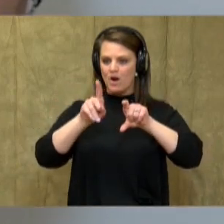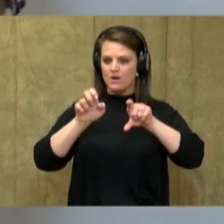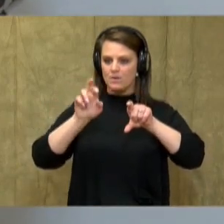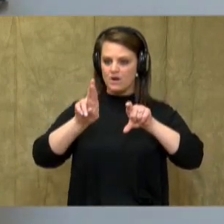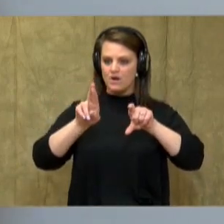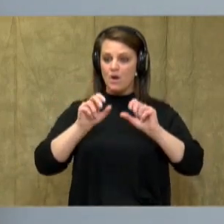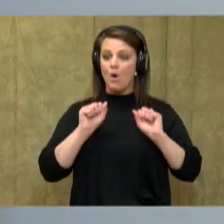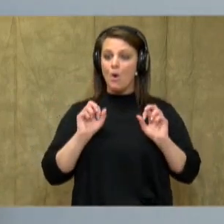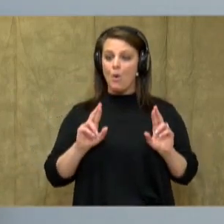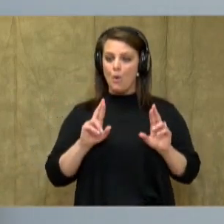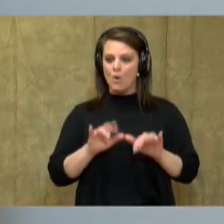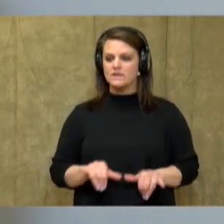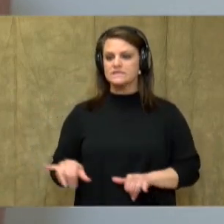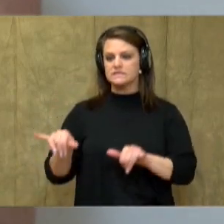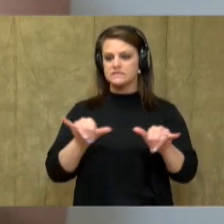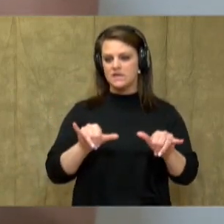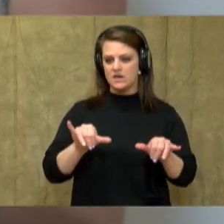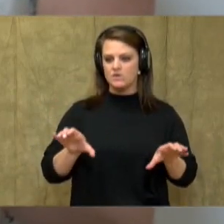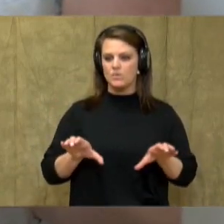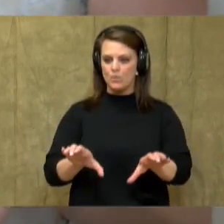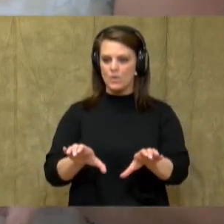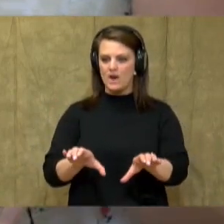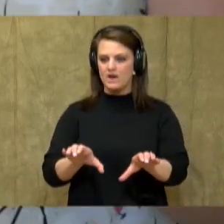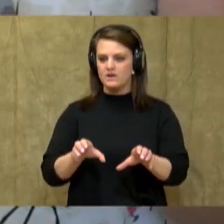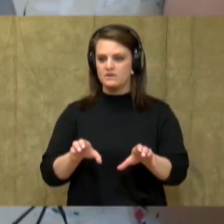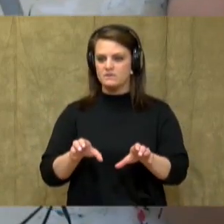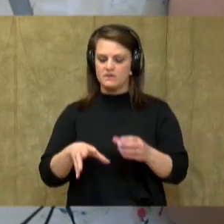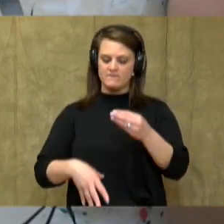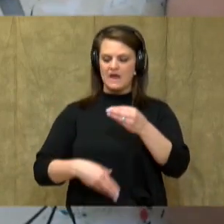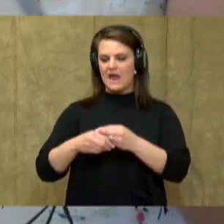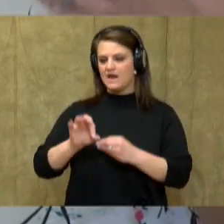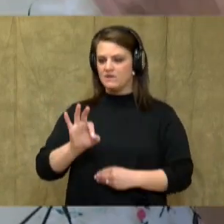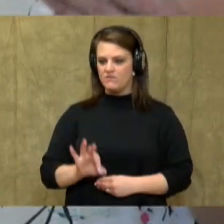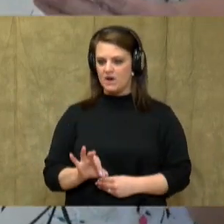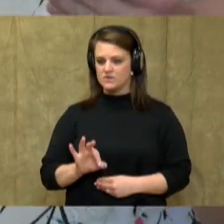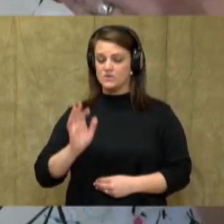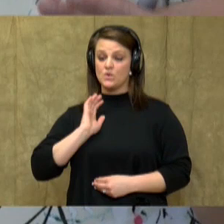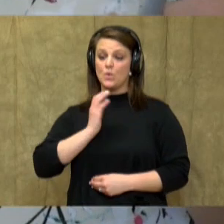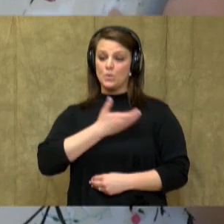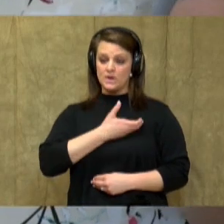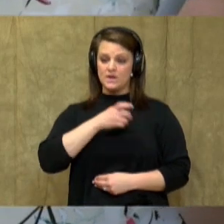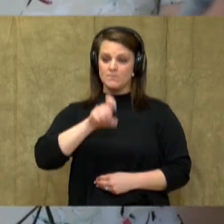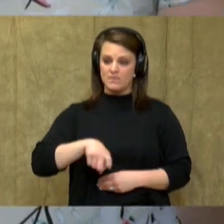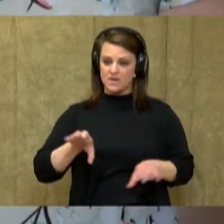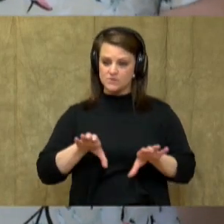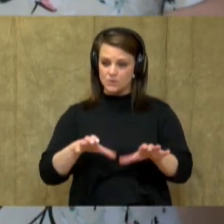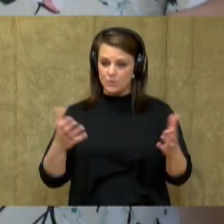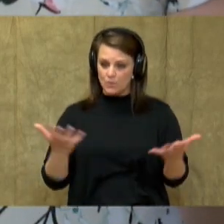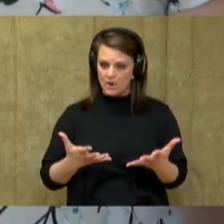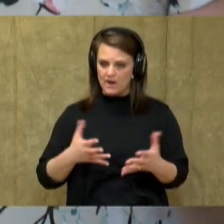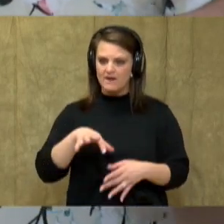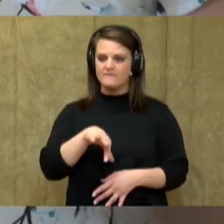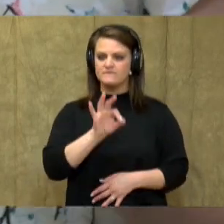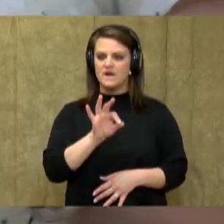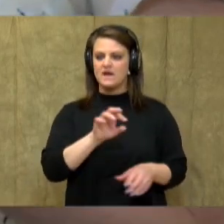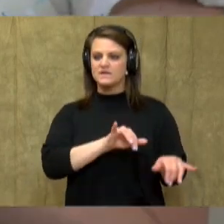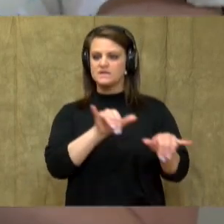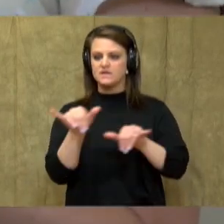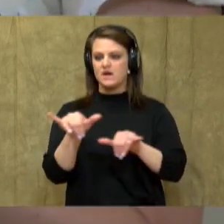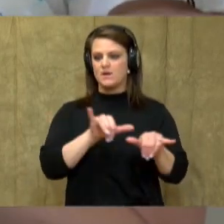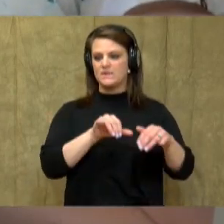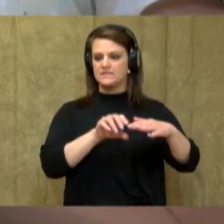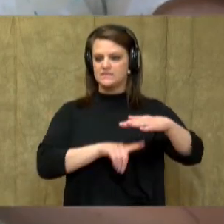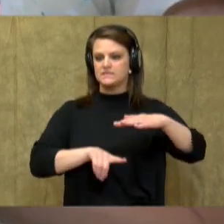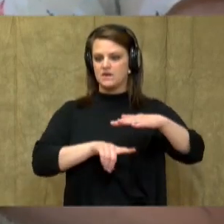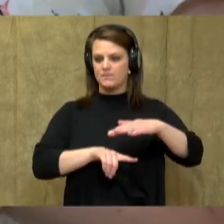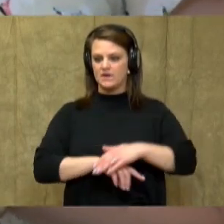the standard way of adding fractions, we need to find a common denominator no matter what. So let's look